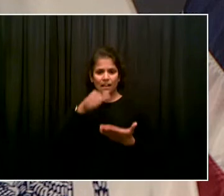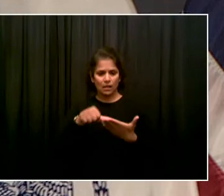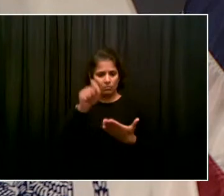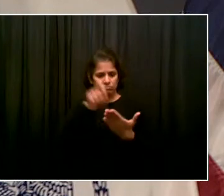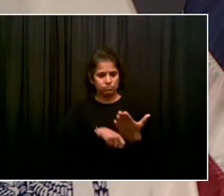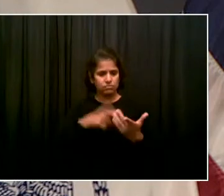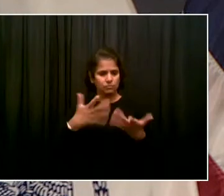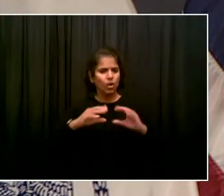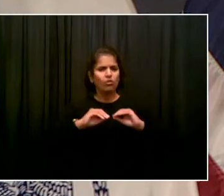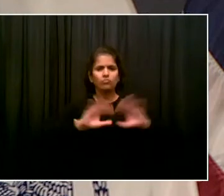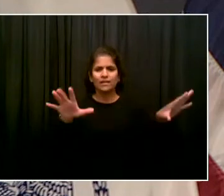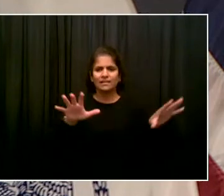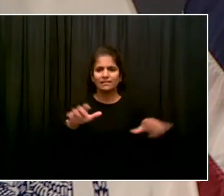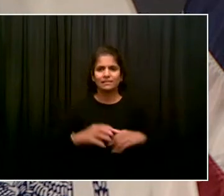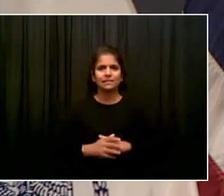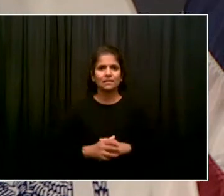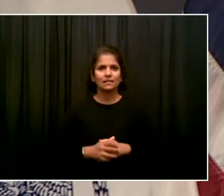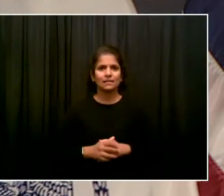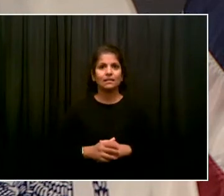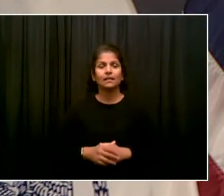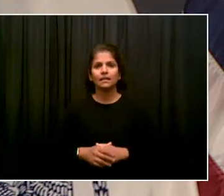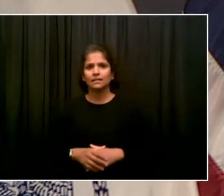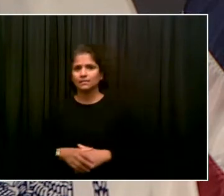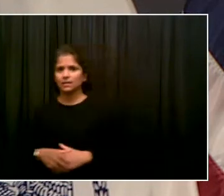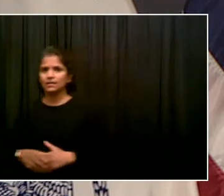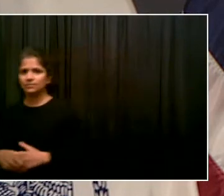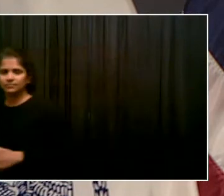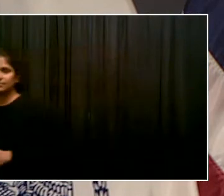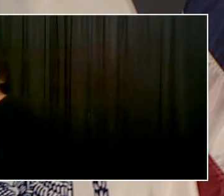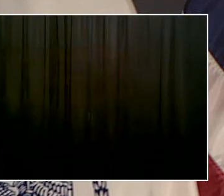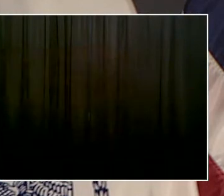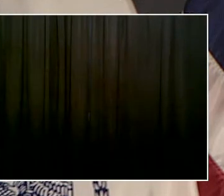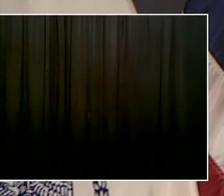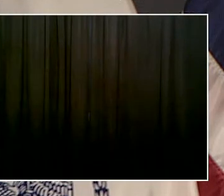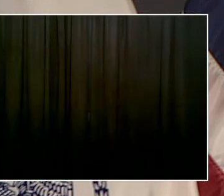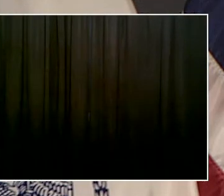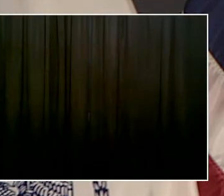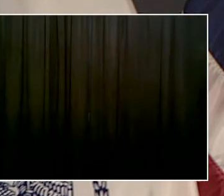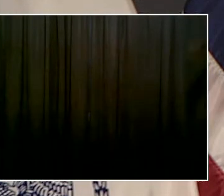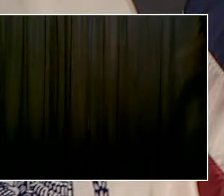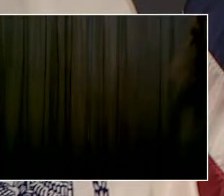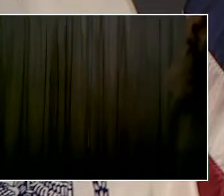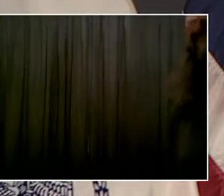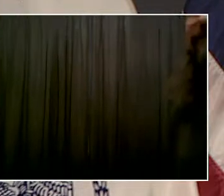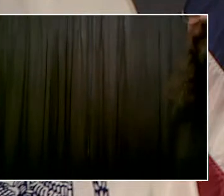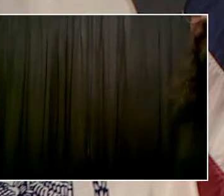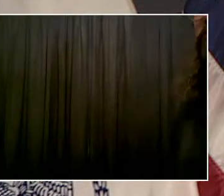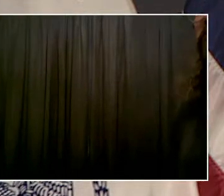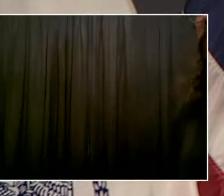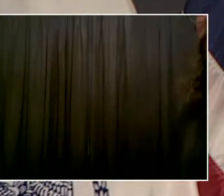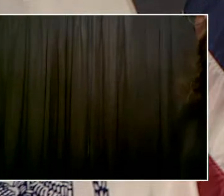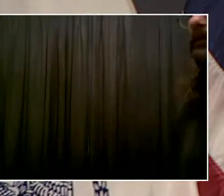have time for 2 more questions today. The next question goes to Ruvain from Hamodia.